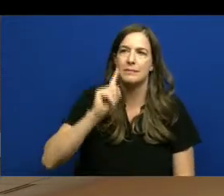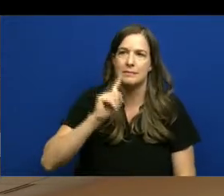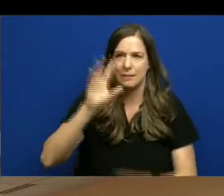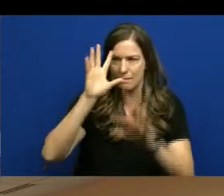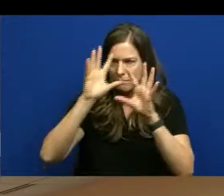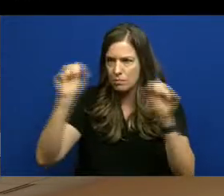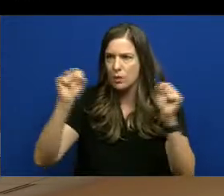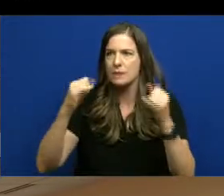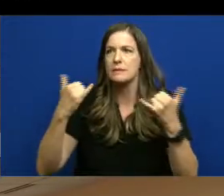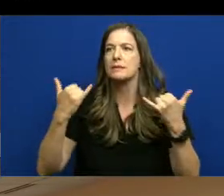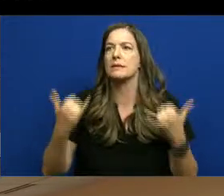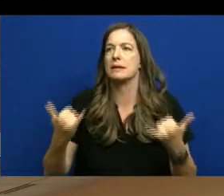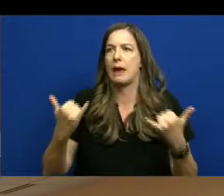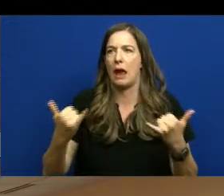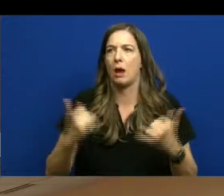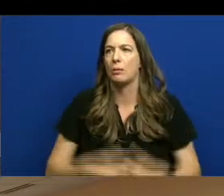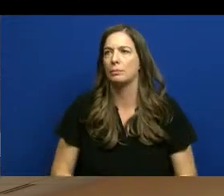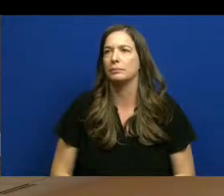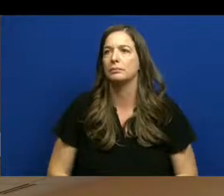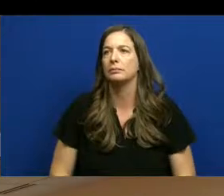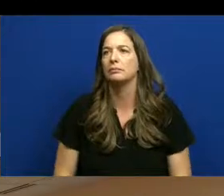rally.